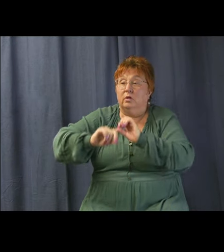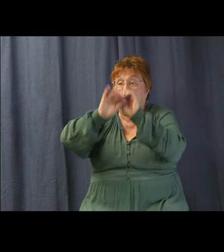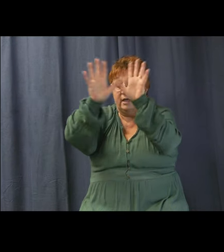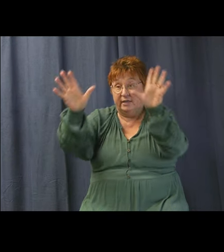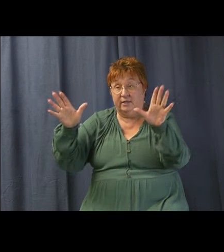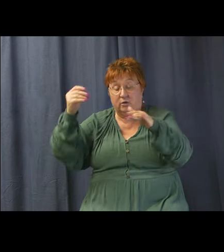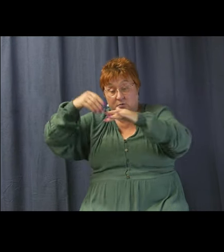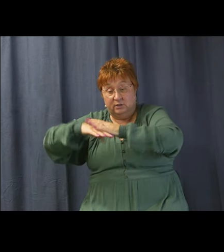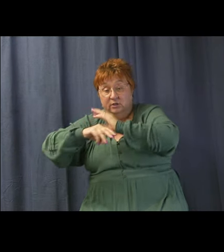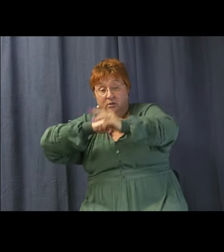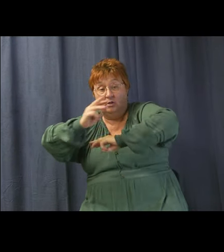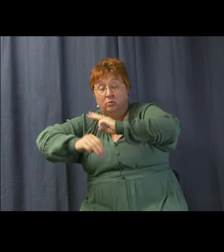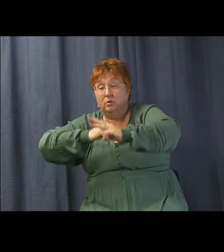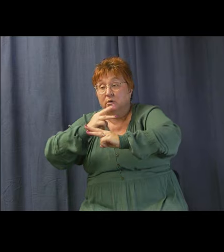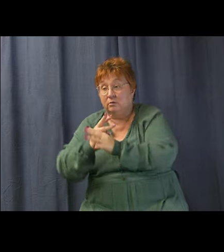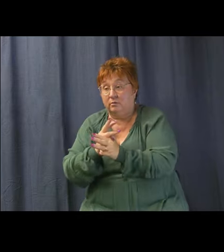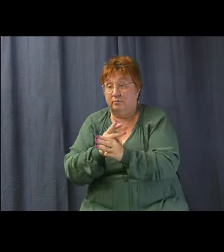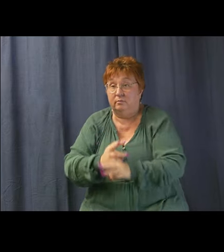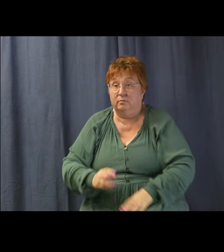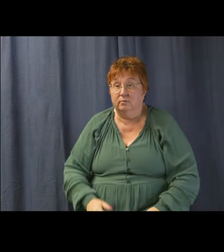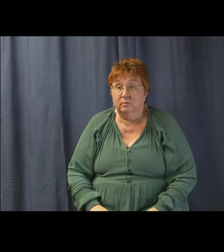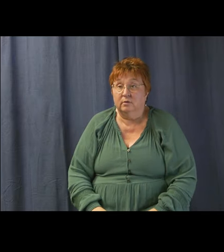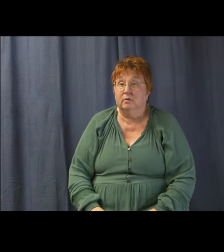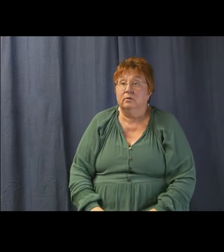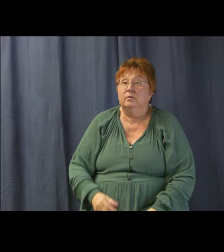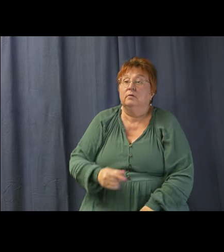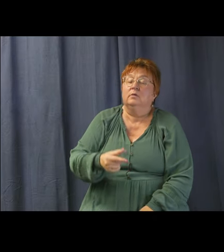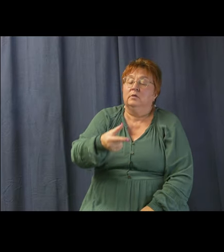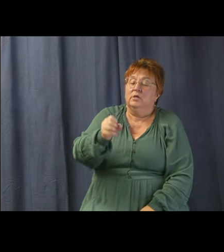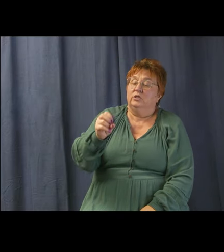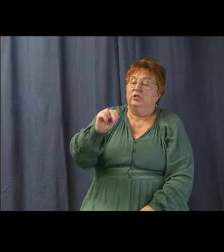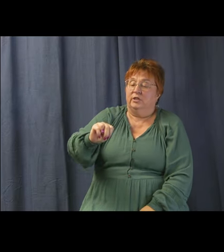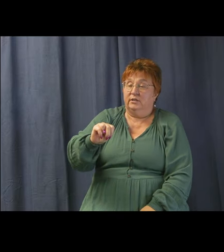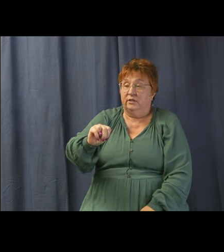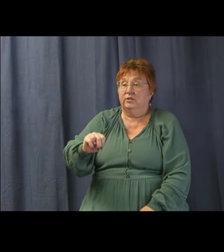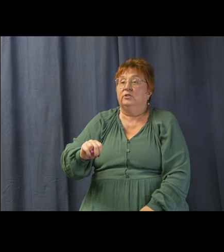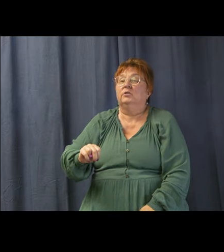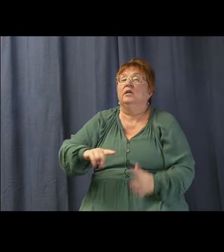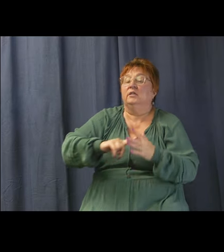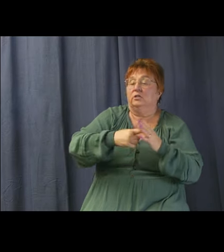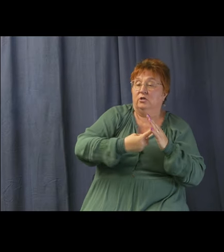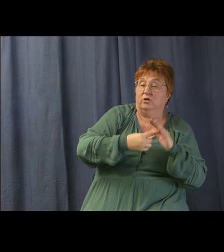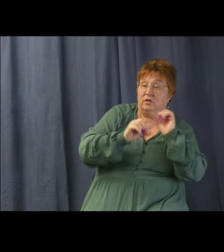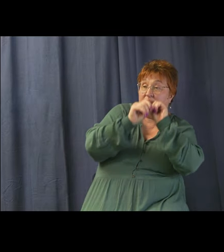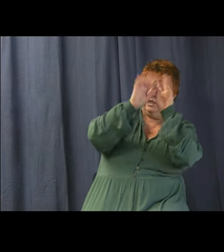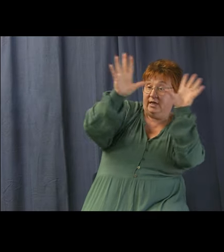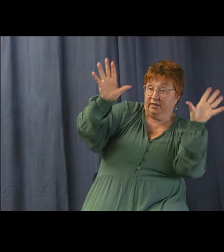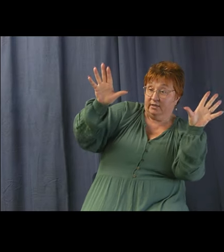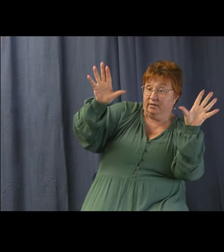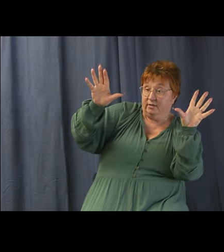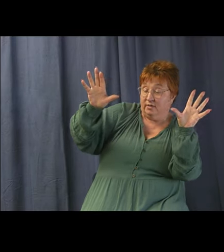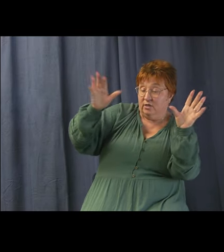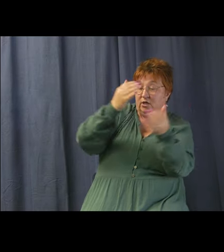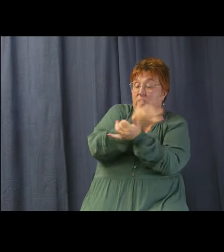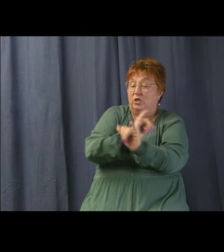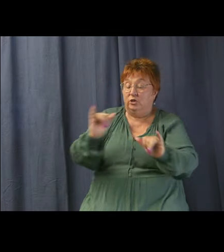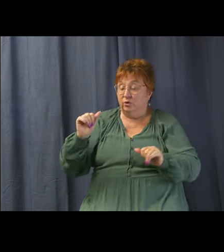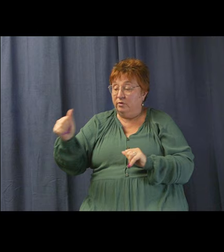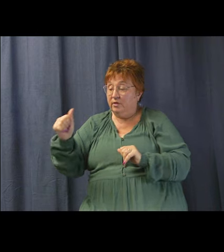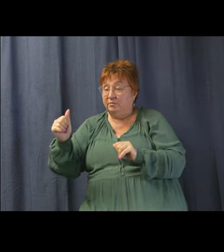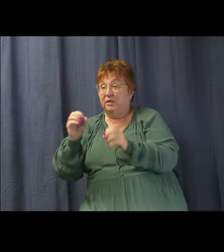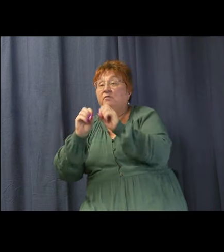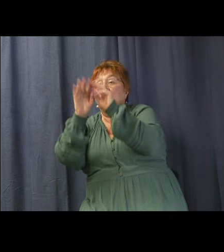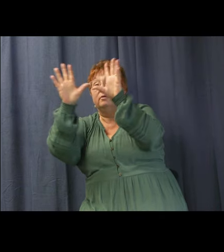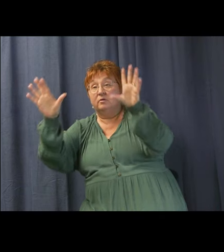into the world. Going back to Genesis, let there be light, and the light is Yeshua. Now look at Isaiah